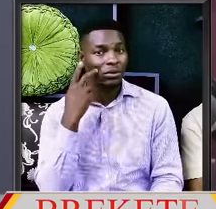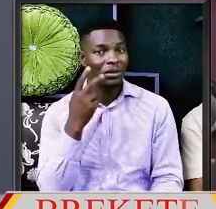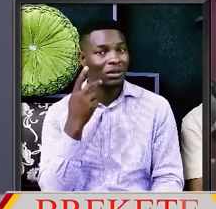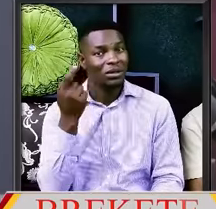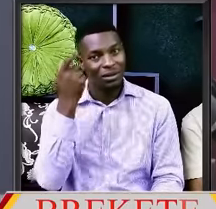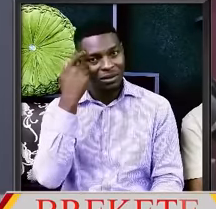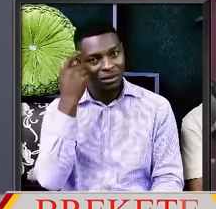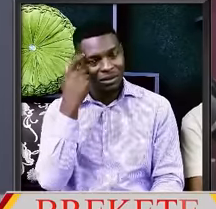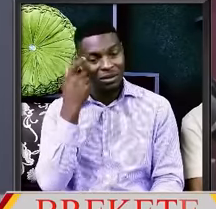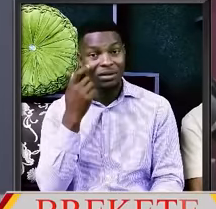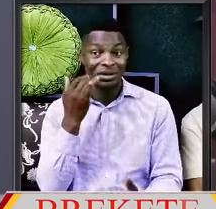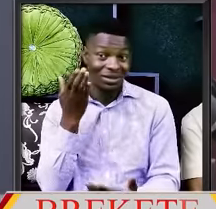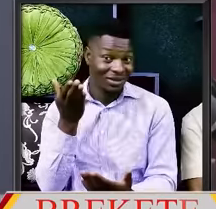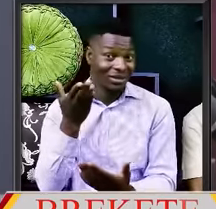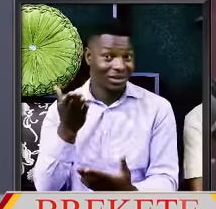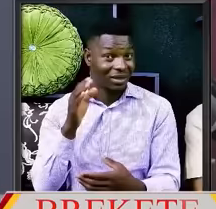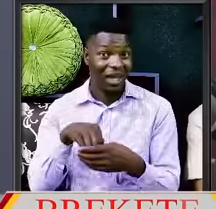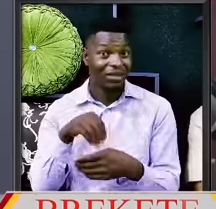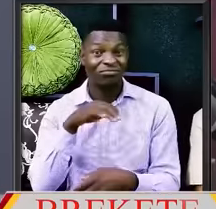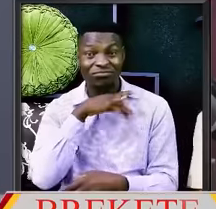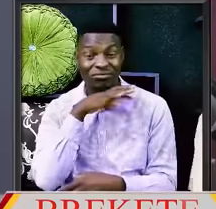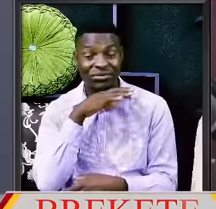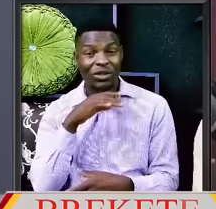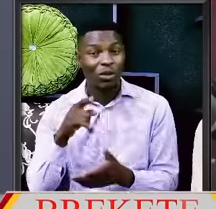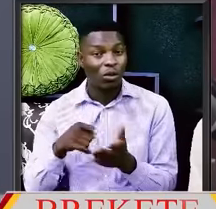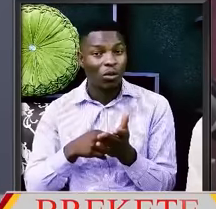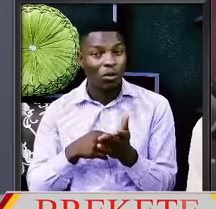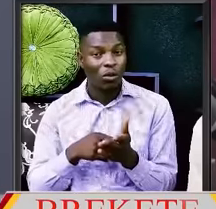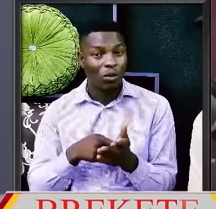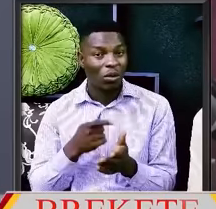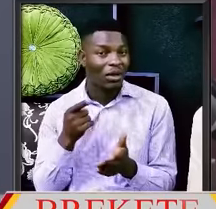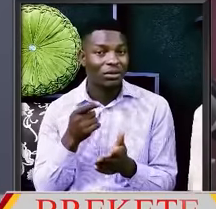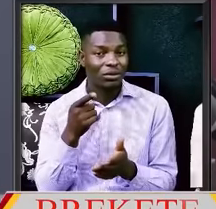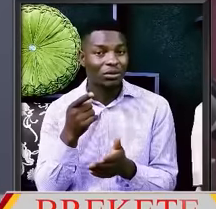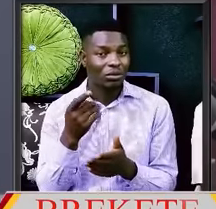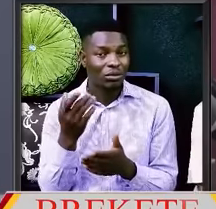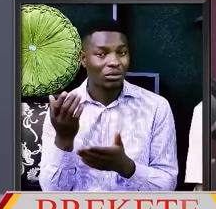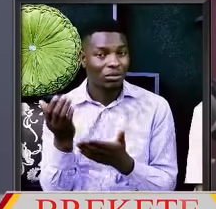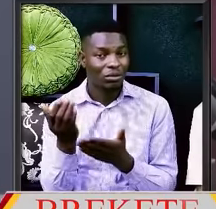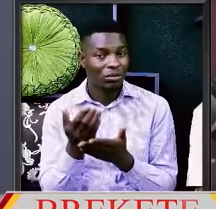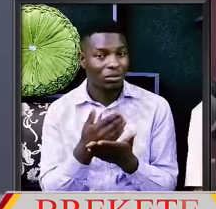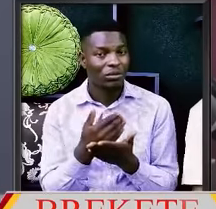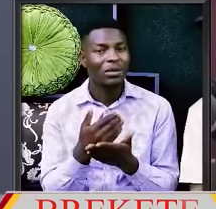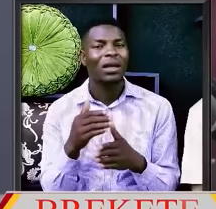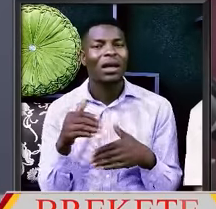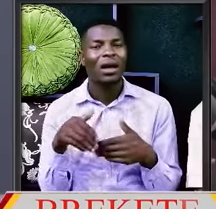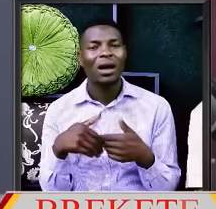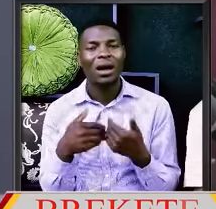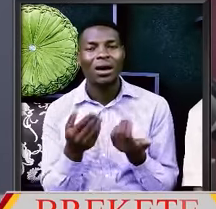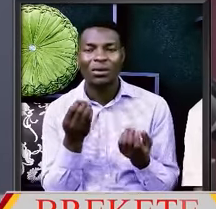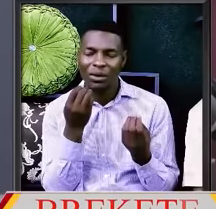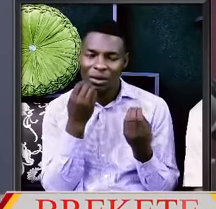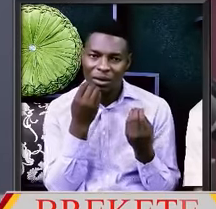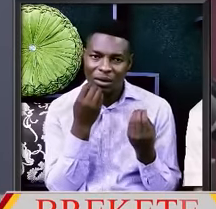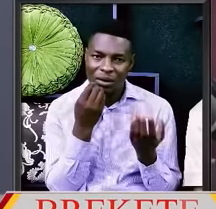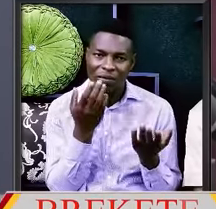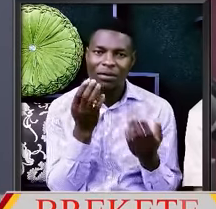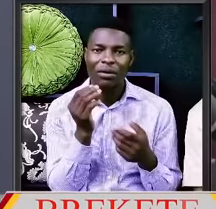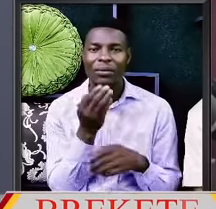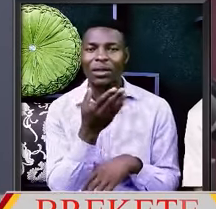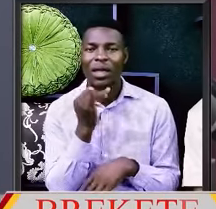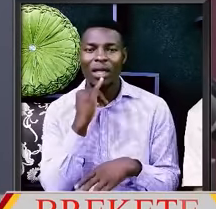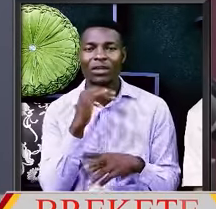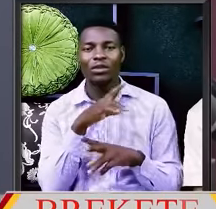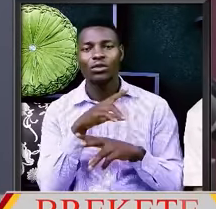day inside nonsense. Once you come out, nonsense will day. How did they inform him that there's no money to bury